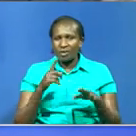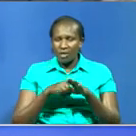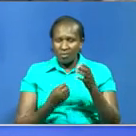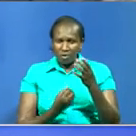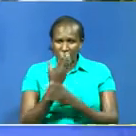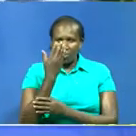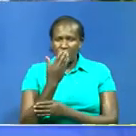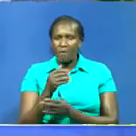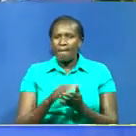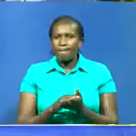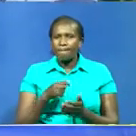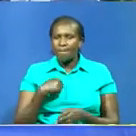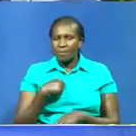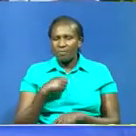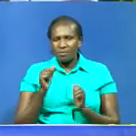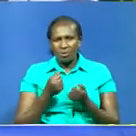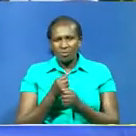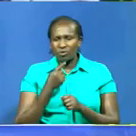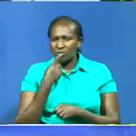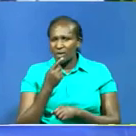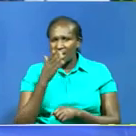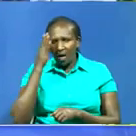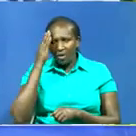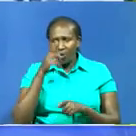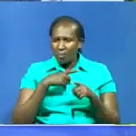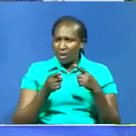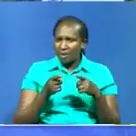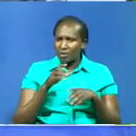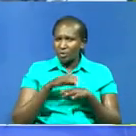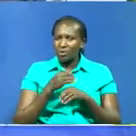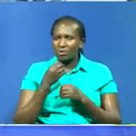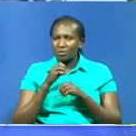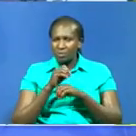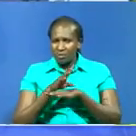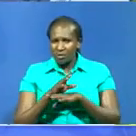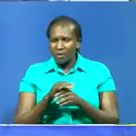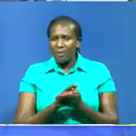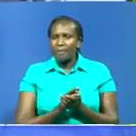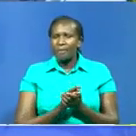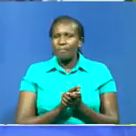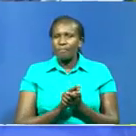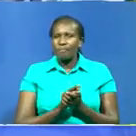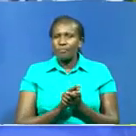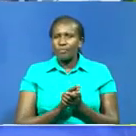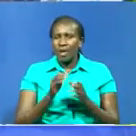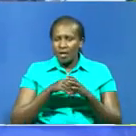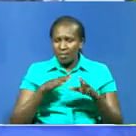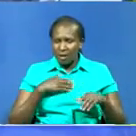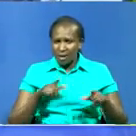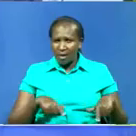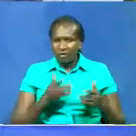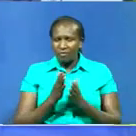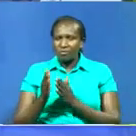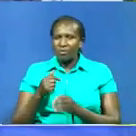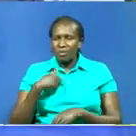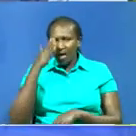I'm not saying that I know why my wife passed on, but I was given a message that brought healing and purpose in my life. Nikajua, we